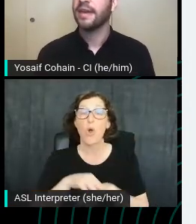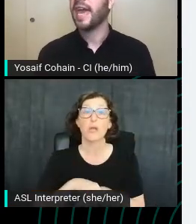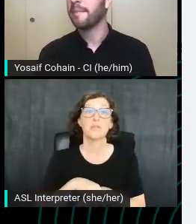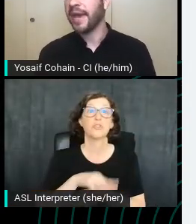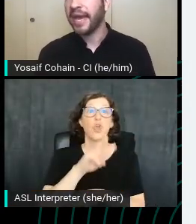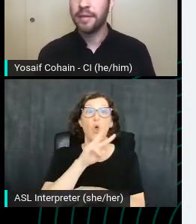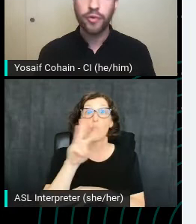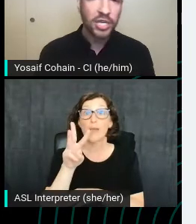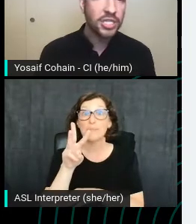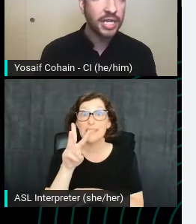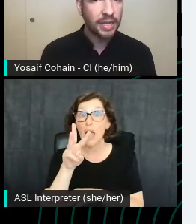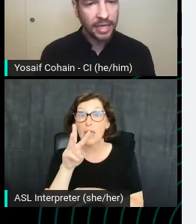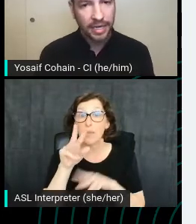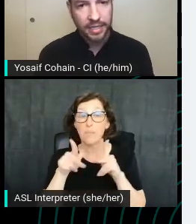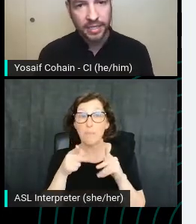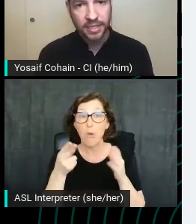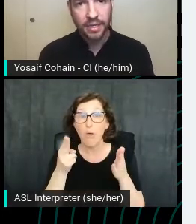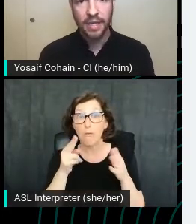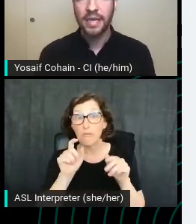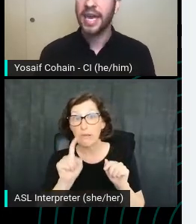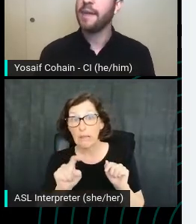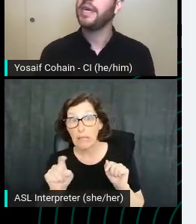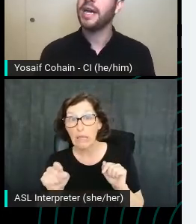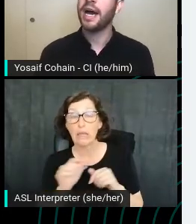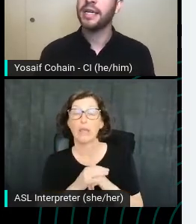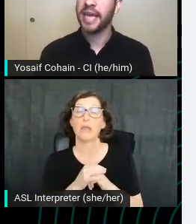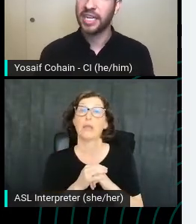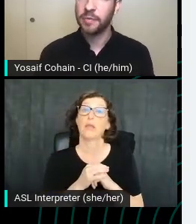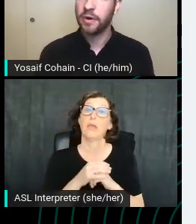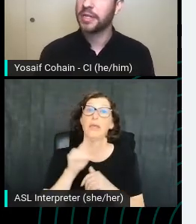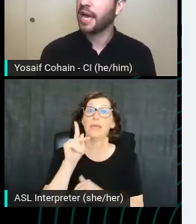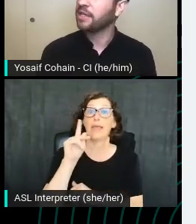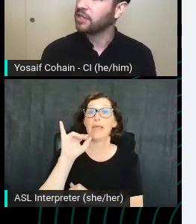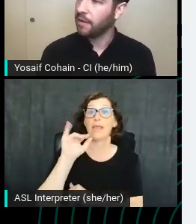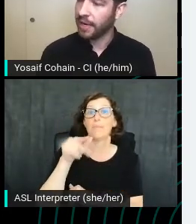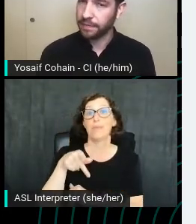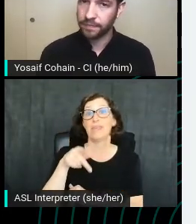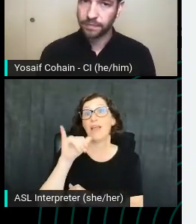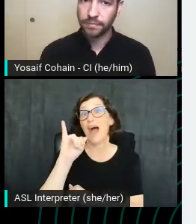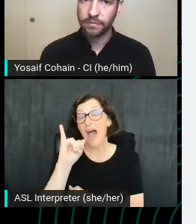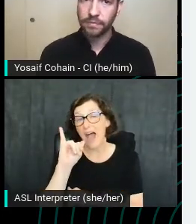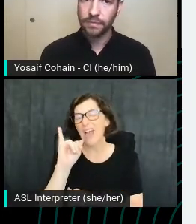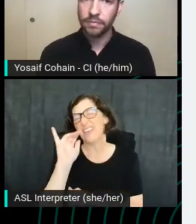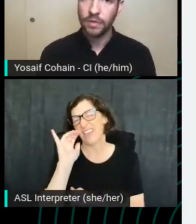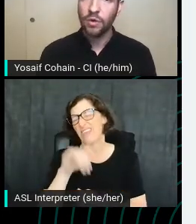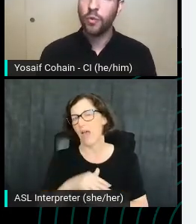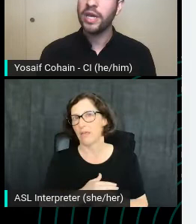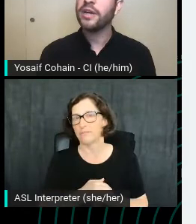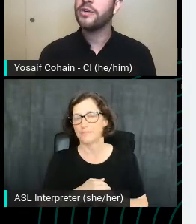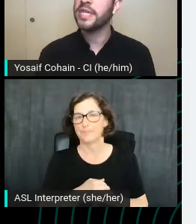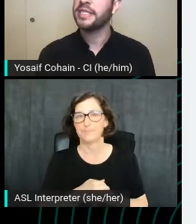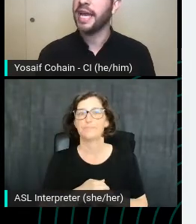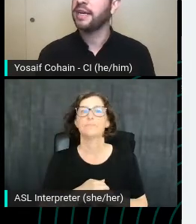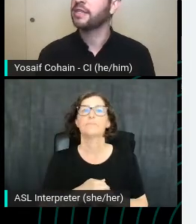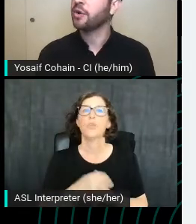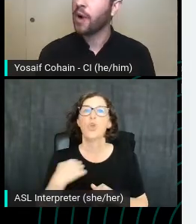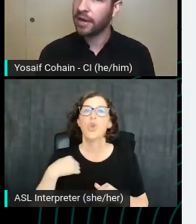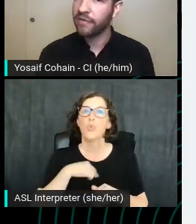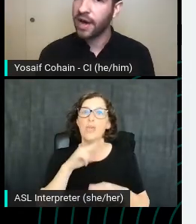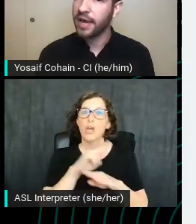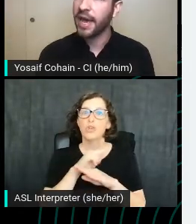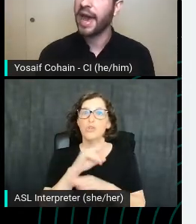traffic, campaign impressions and clicks, KPI dashboards, and so on. We are using data